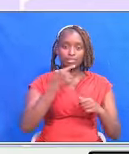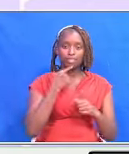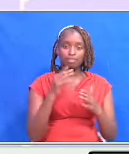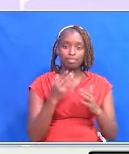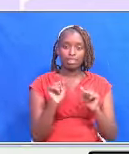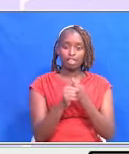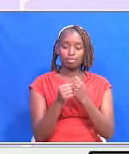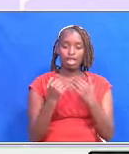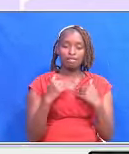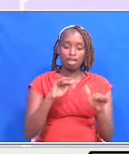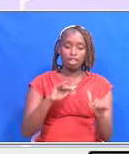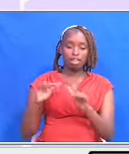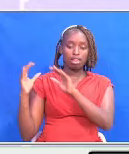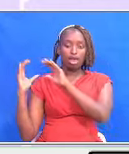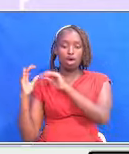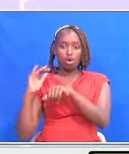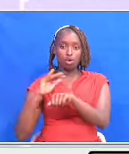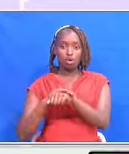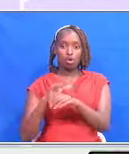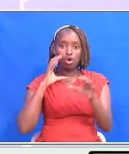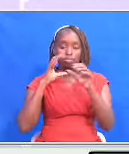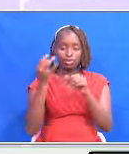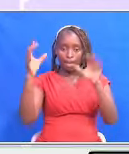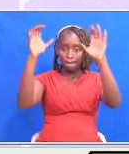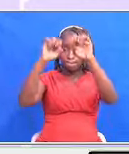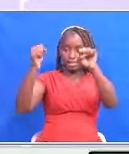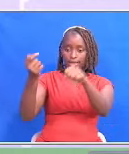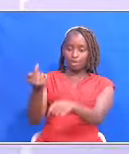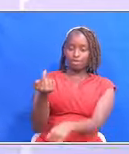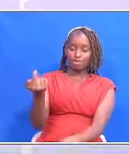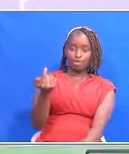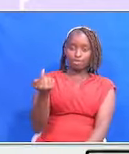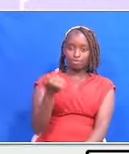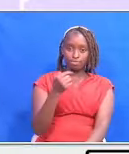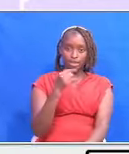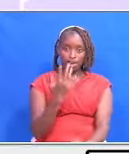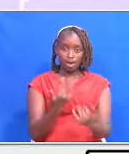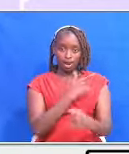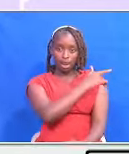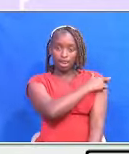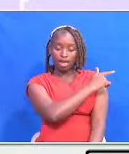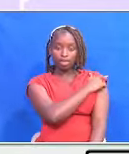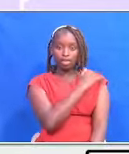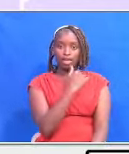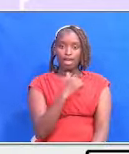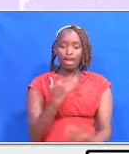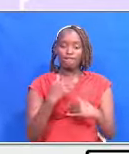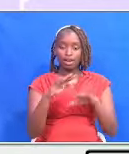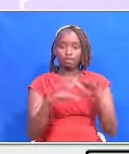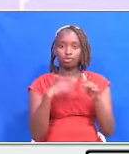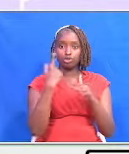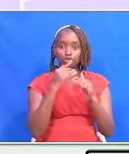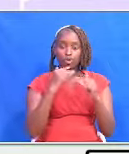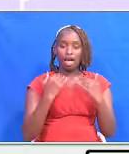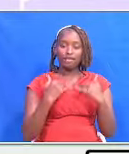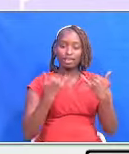the burden of proper communication to the president alone. Now, he is lucky he has got a deputy now who actually can actually give him a backup. But we